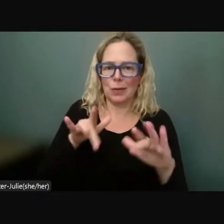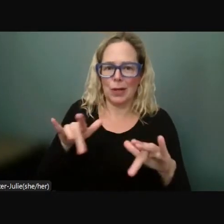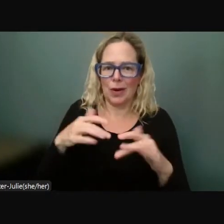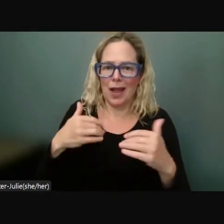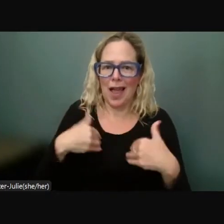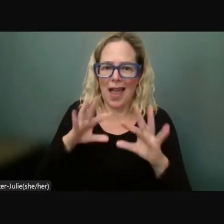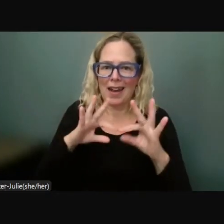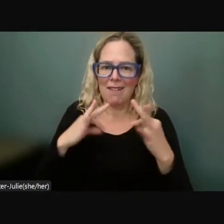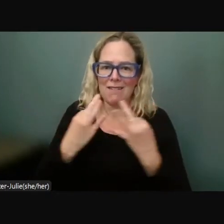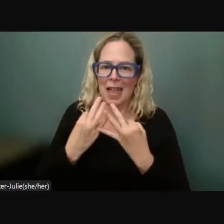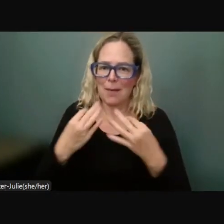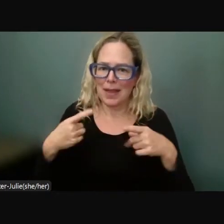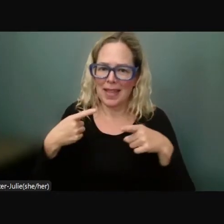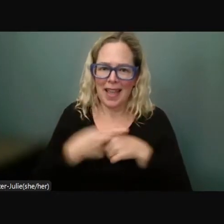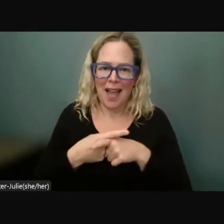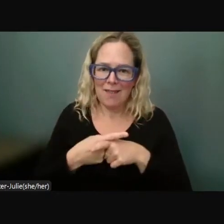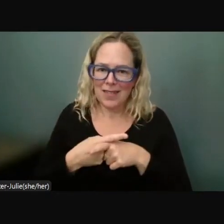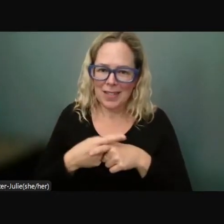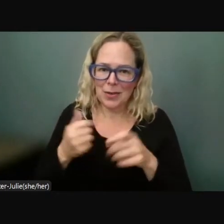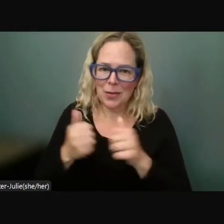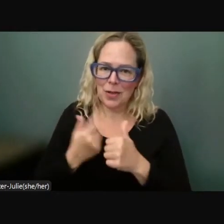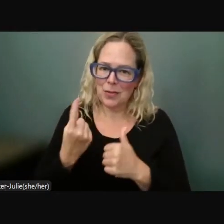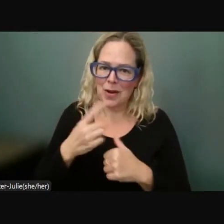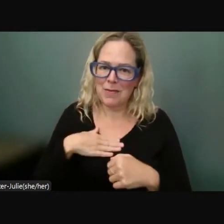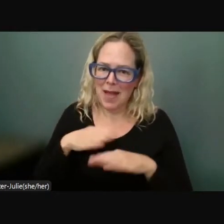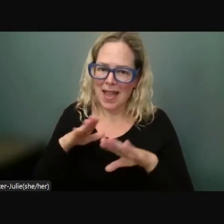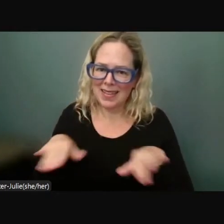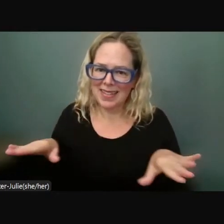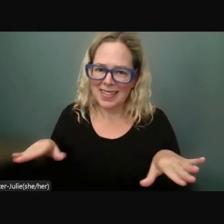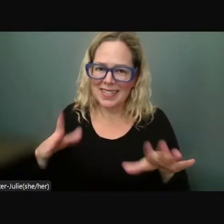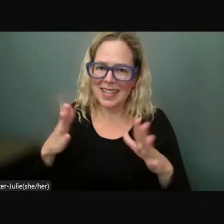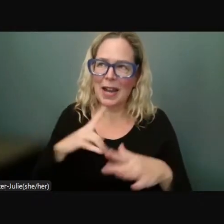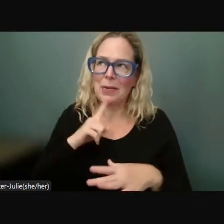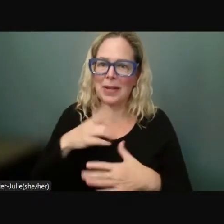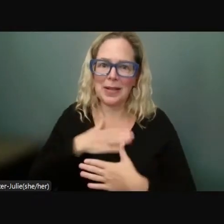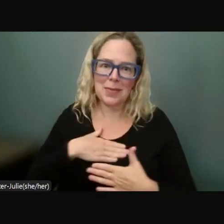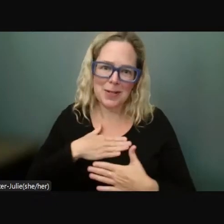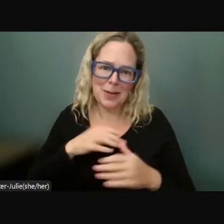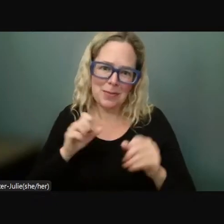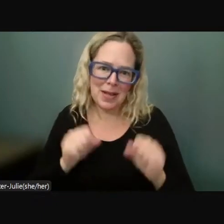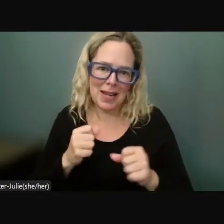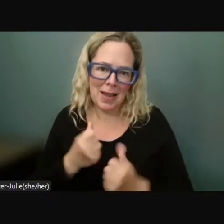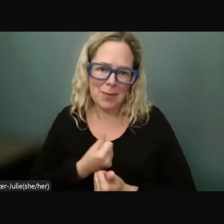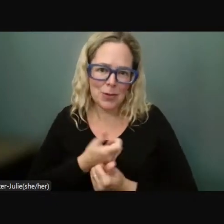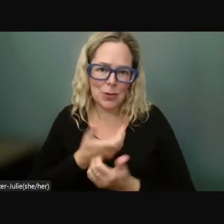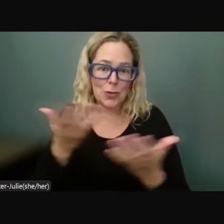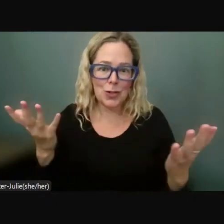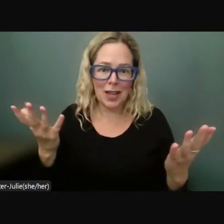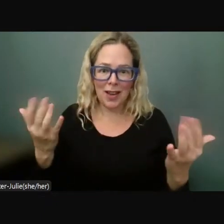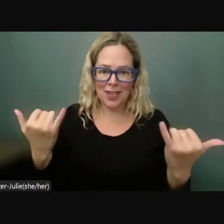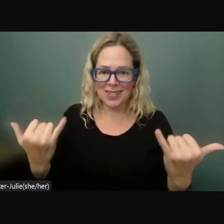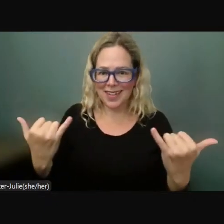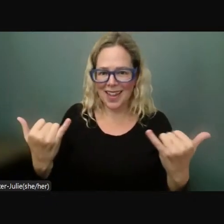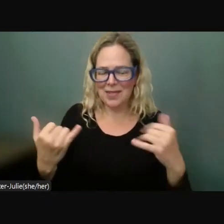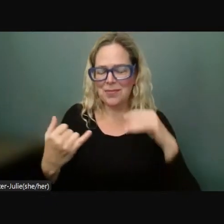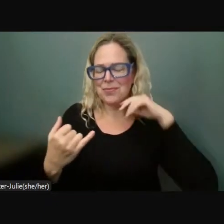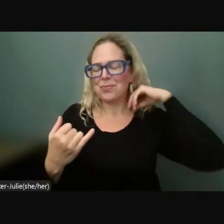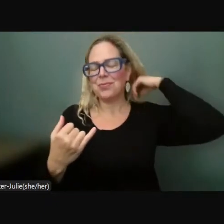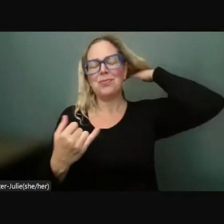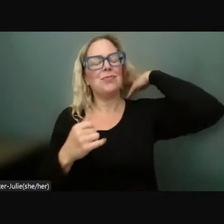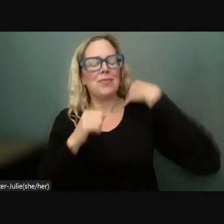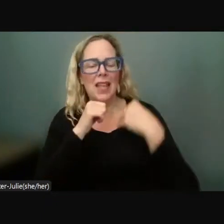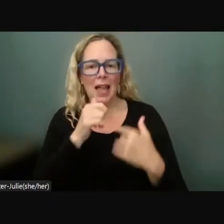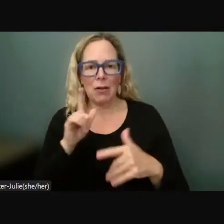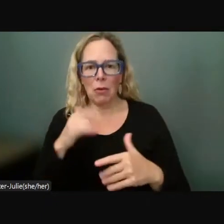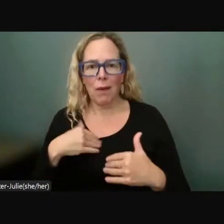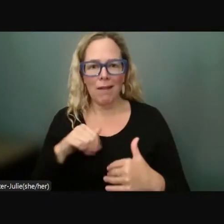not miss for one of my kids, and so I just really appreciate being able to still share my information with you today. I don't have any